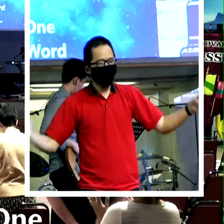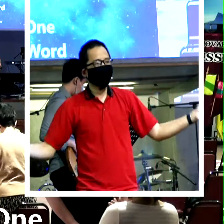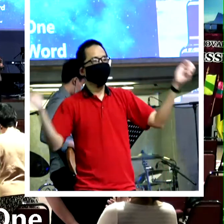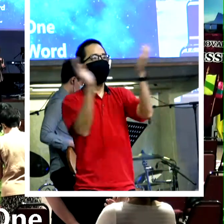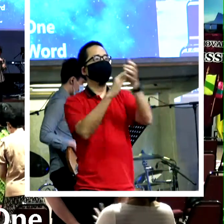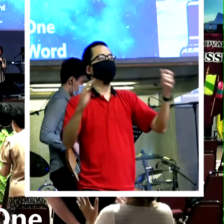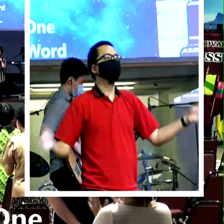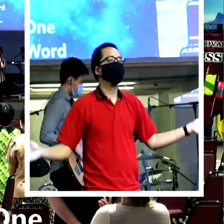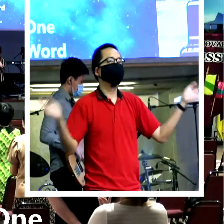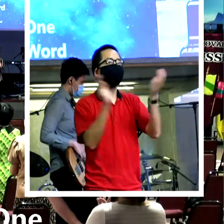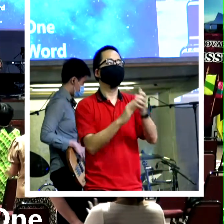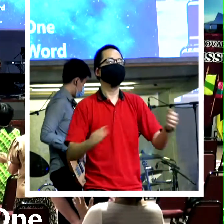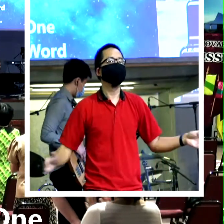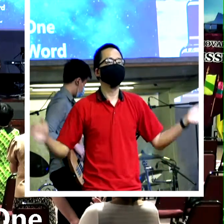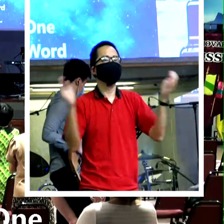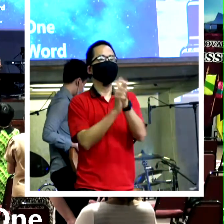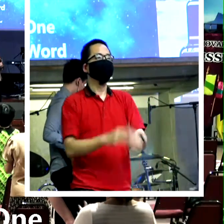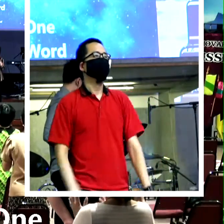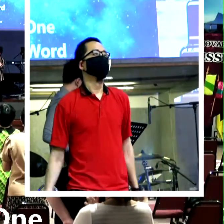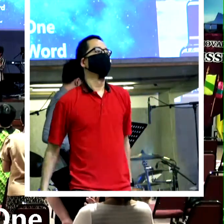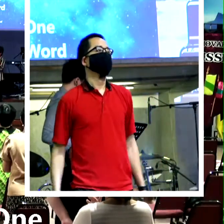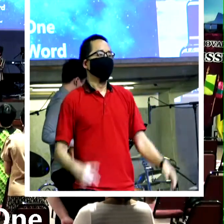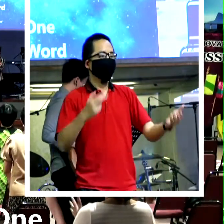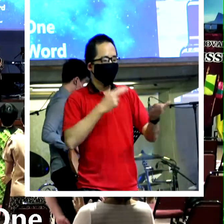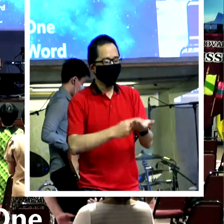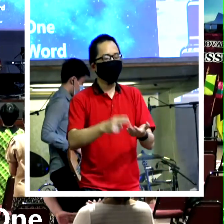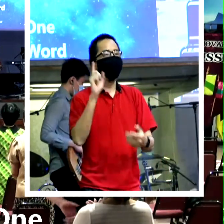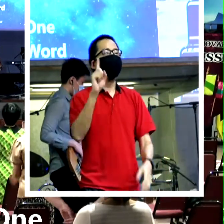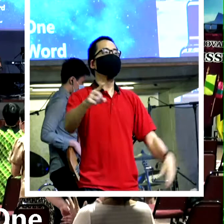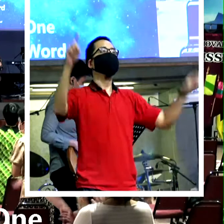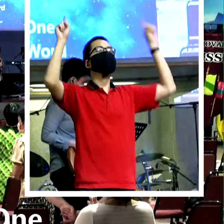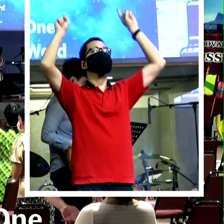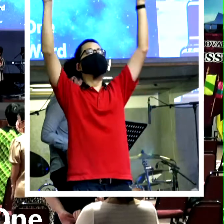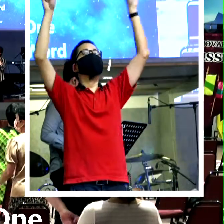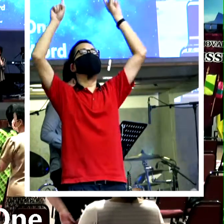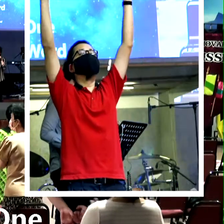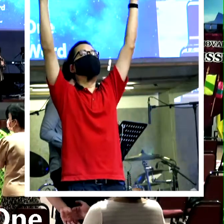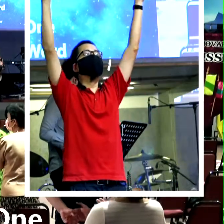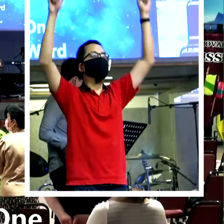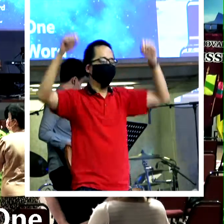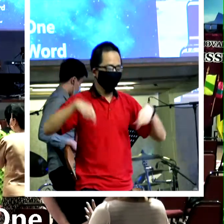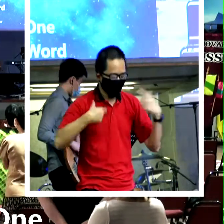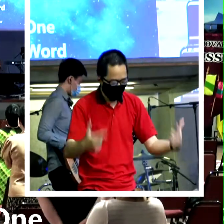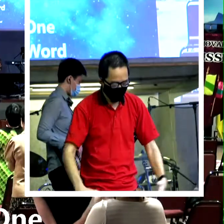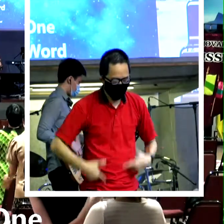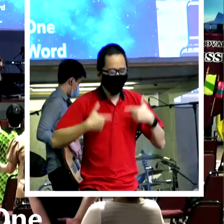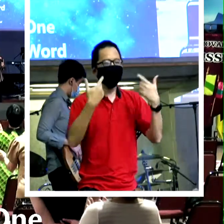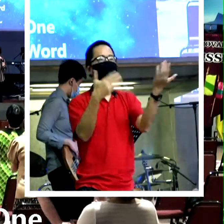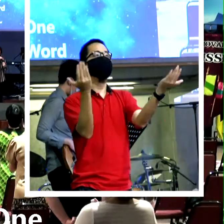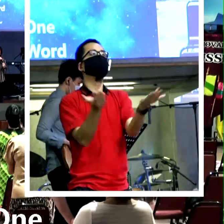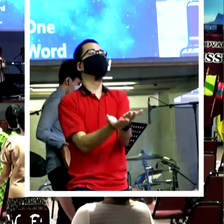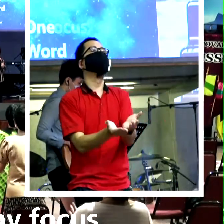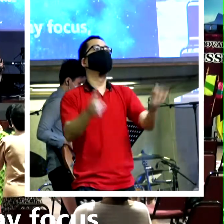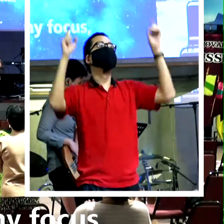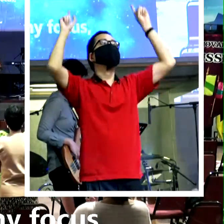One. You are the Holy One. You are the